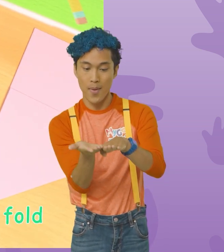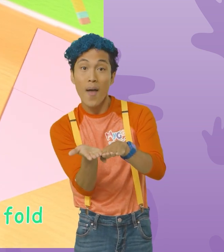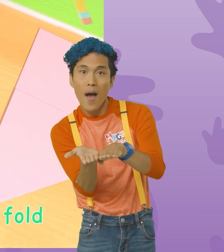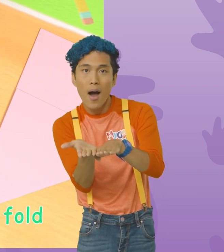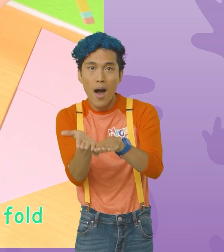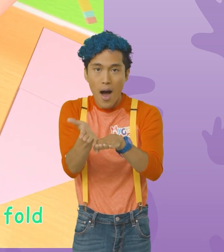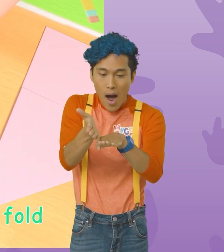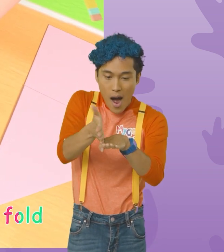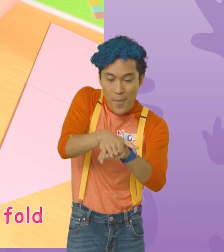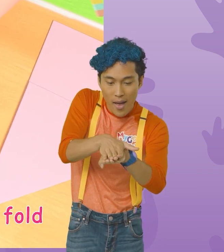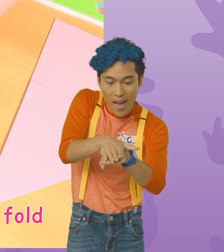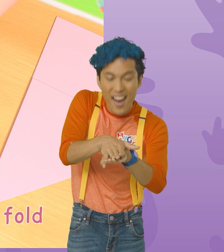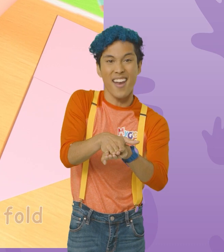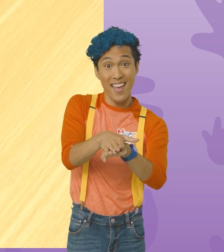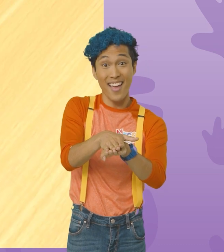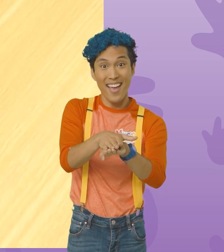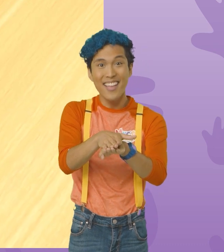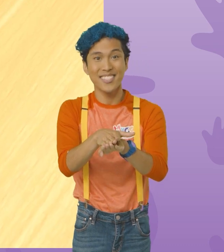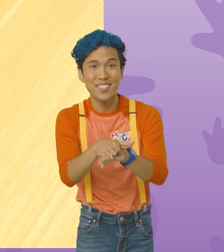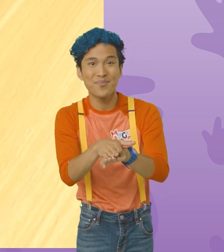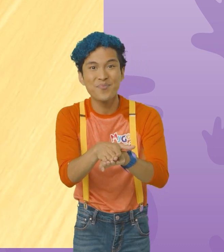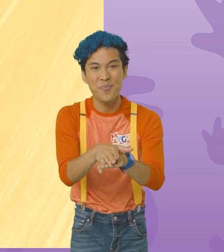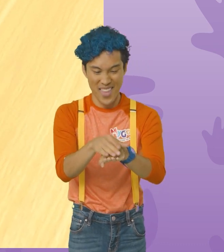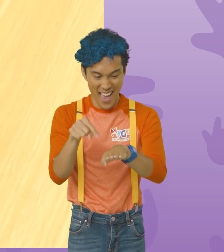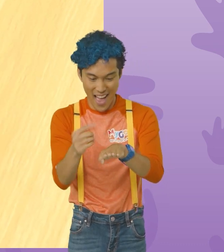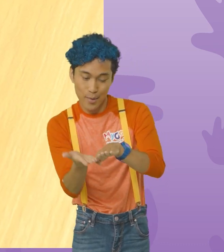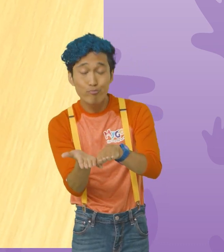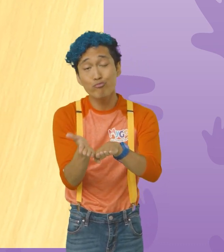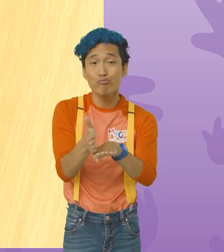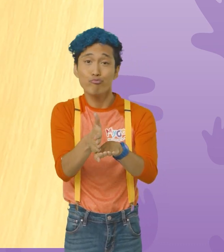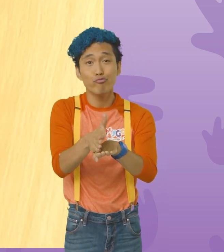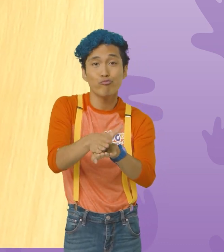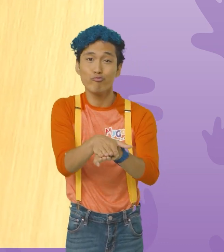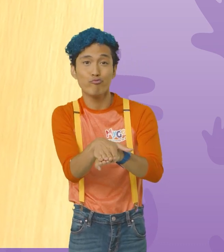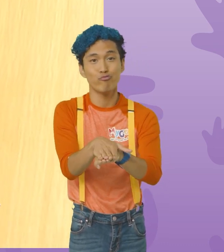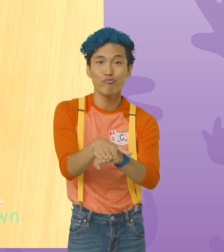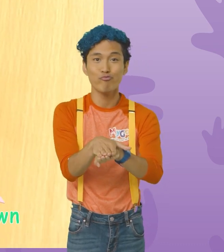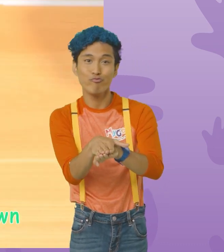Drag it down to match the bottom fold, like this.